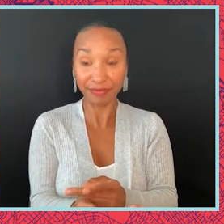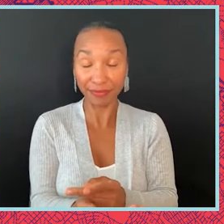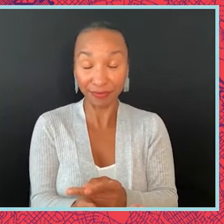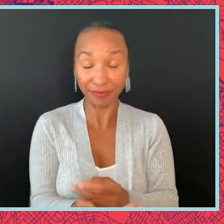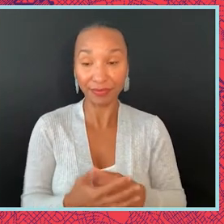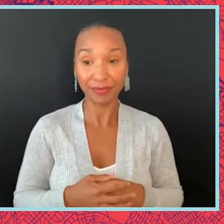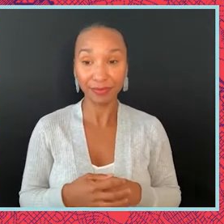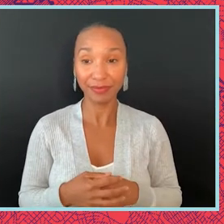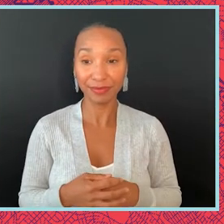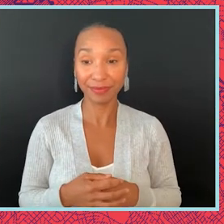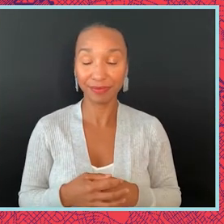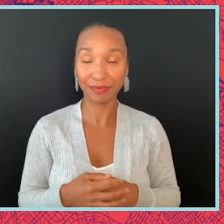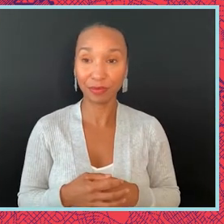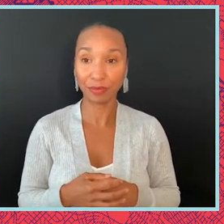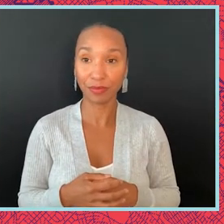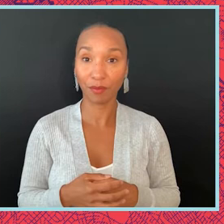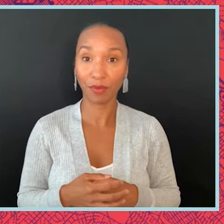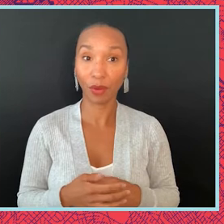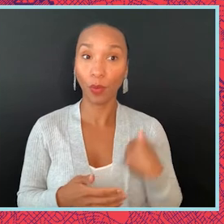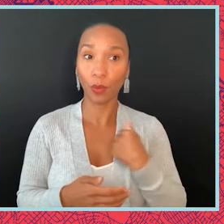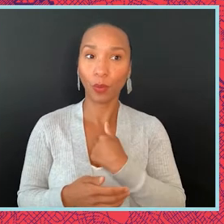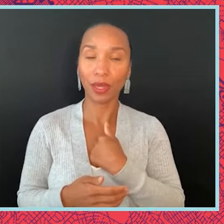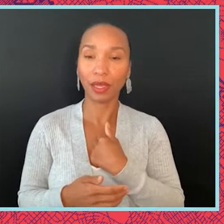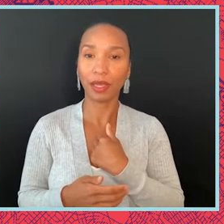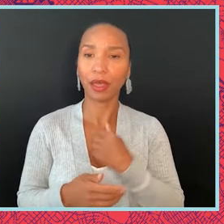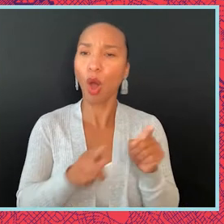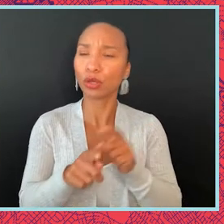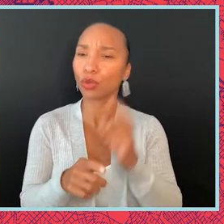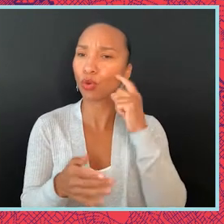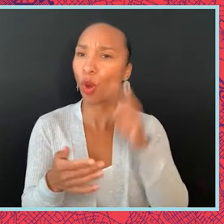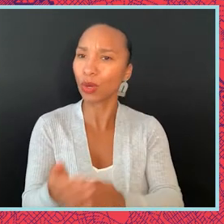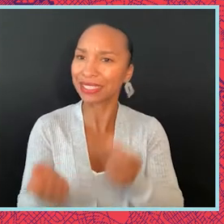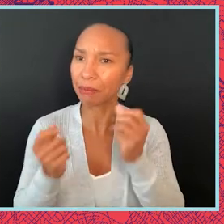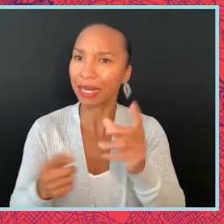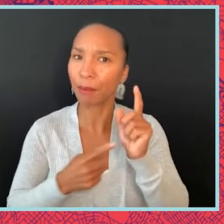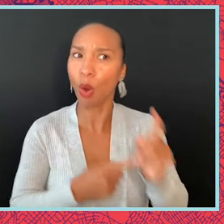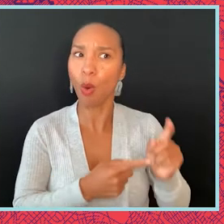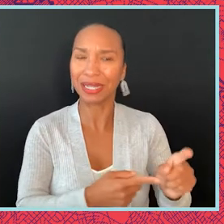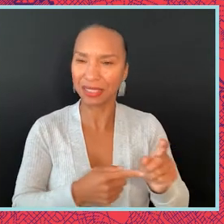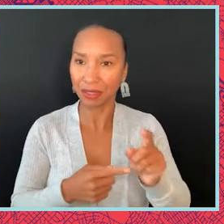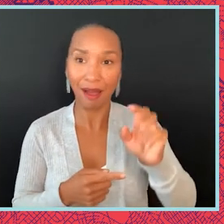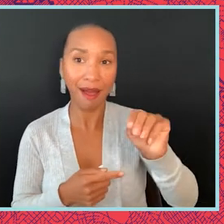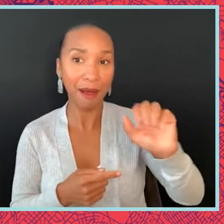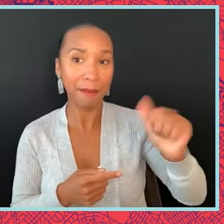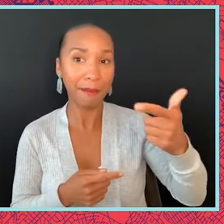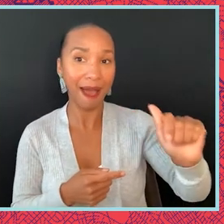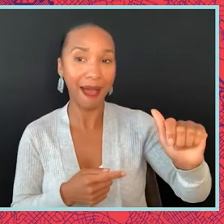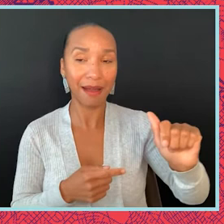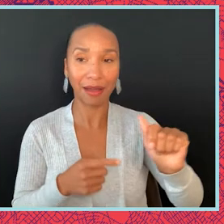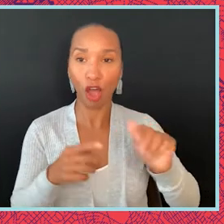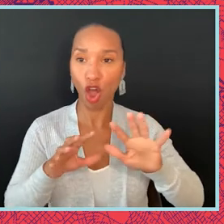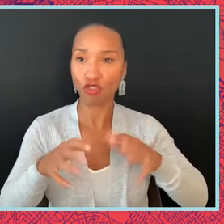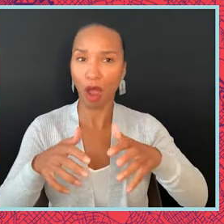the, and we also saw a lot of instances where, you know, MAGA crowds would be